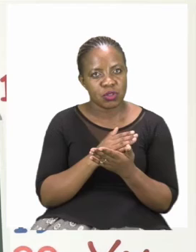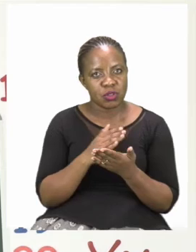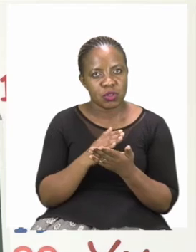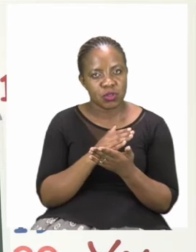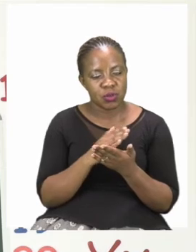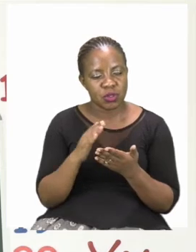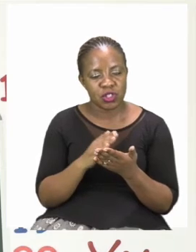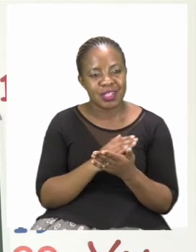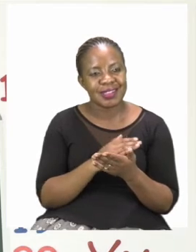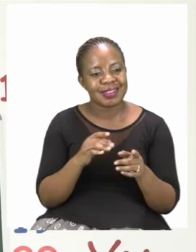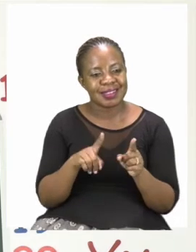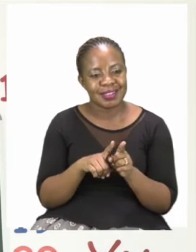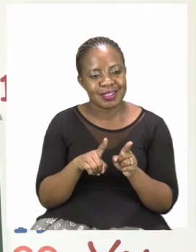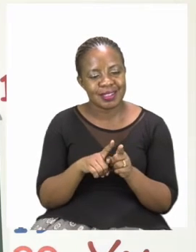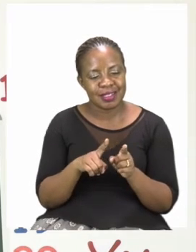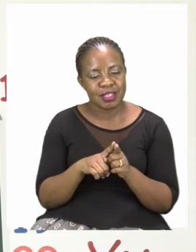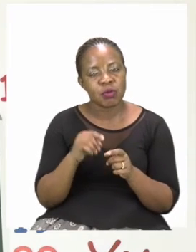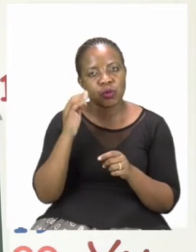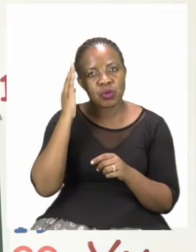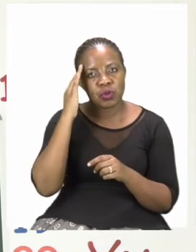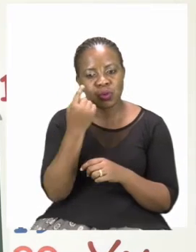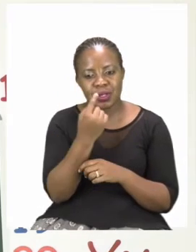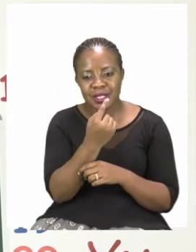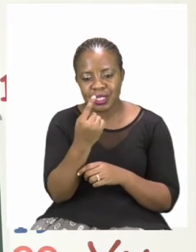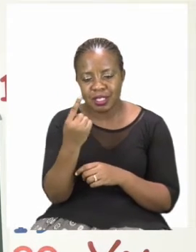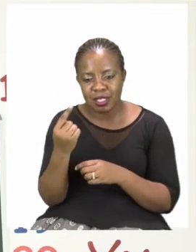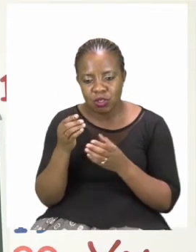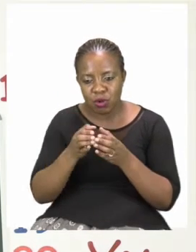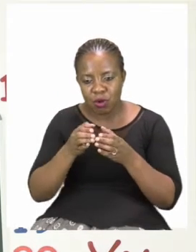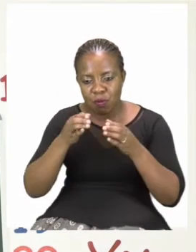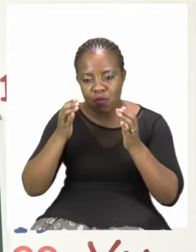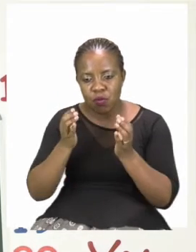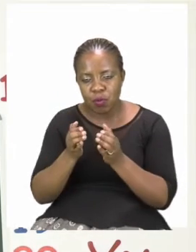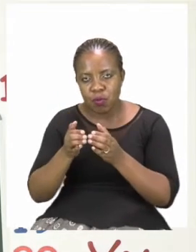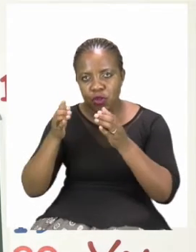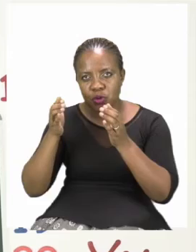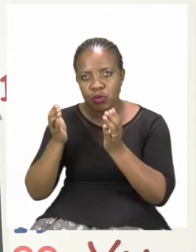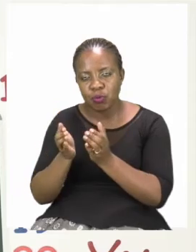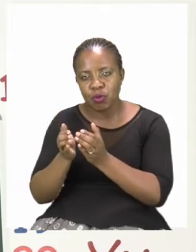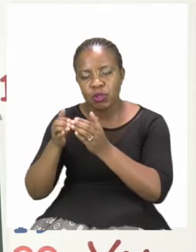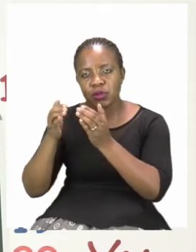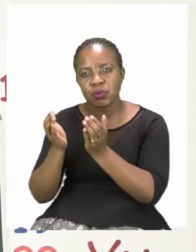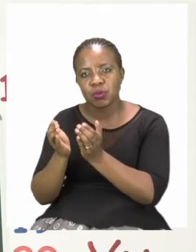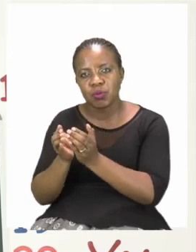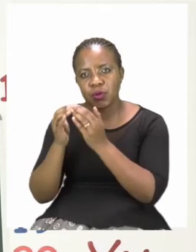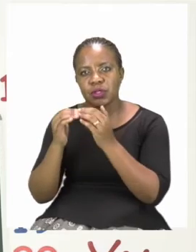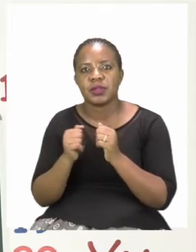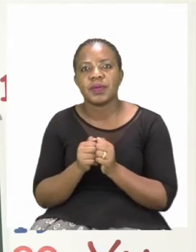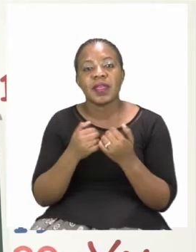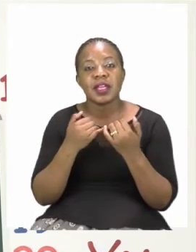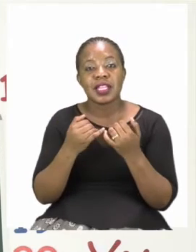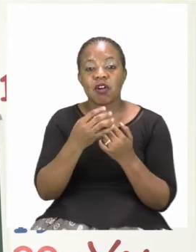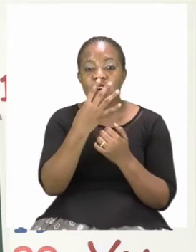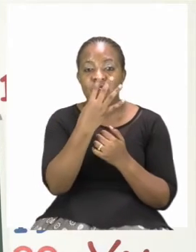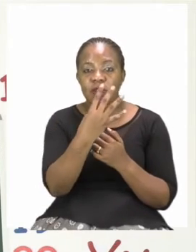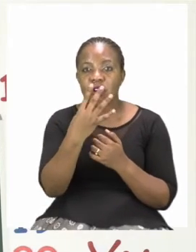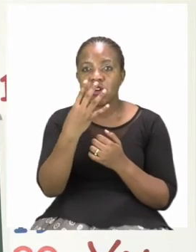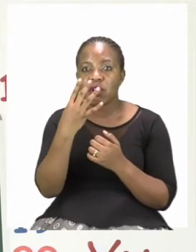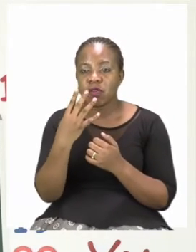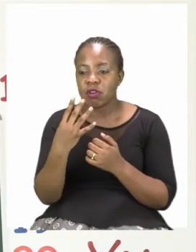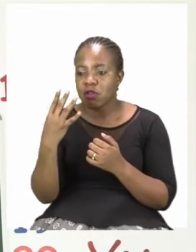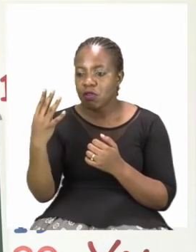open the door for the big bad wolf. And so the wolf, with all his might,